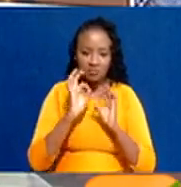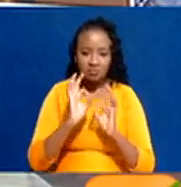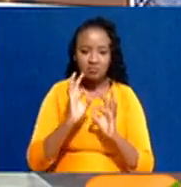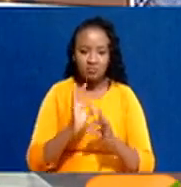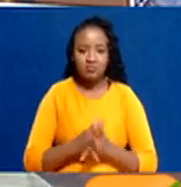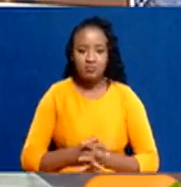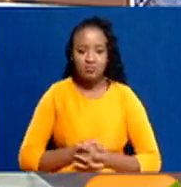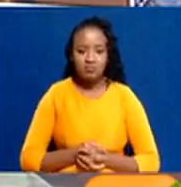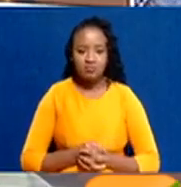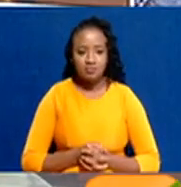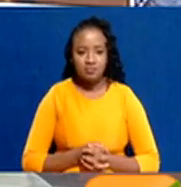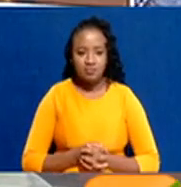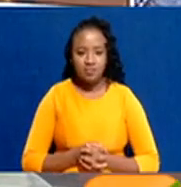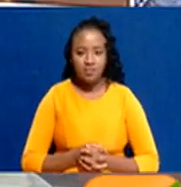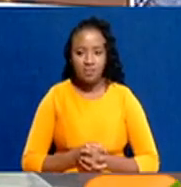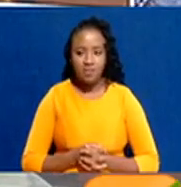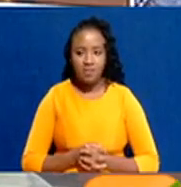Mwoki.